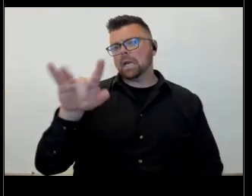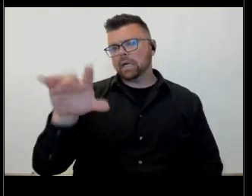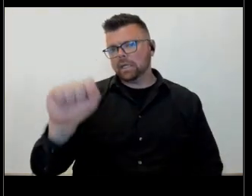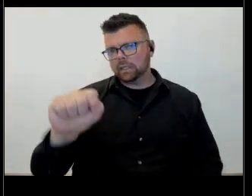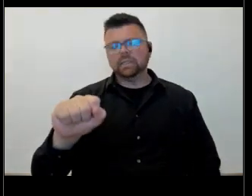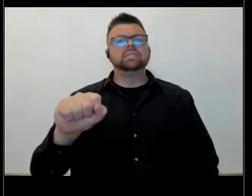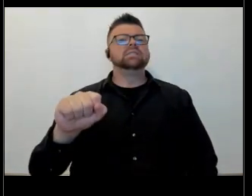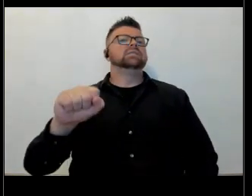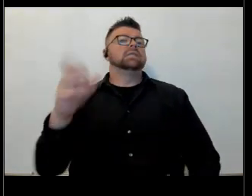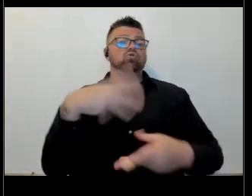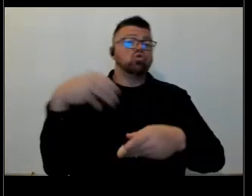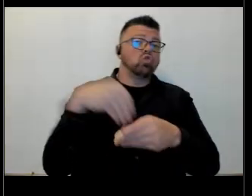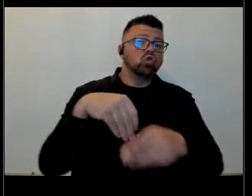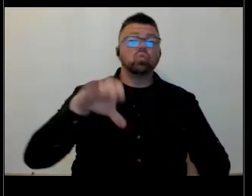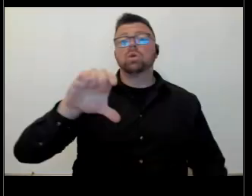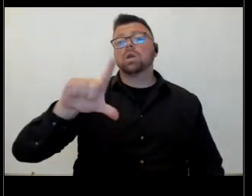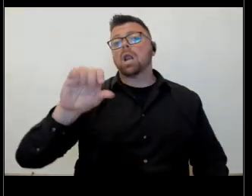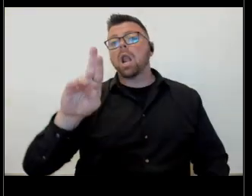on an accessible route.